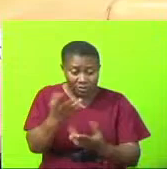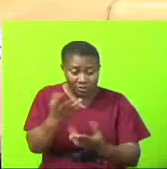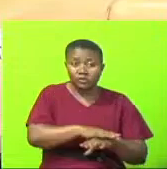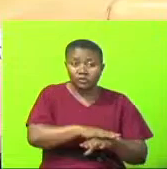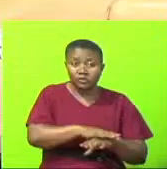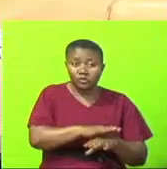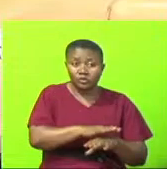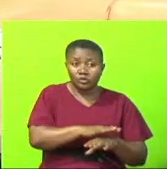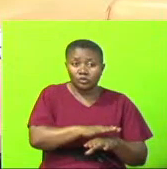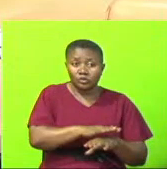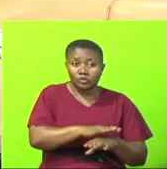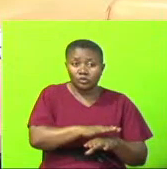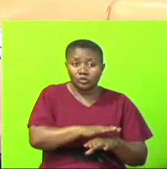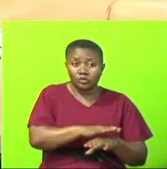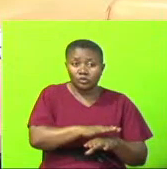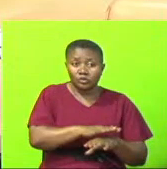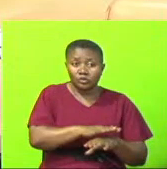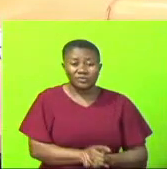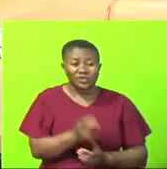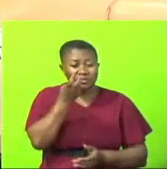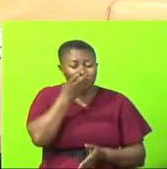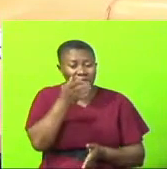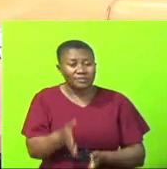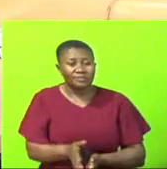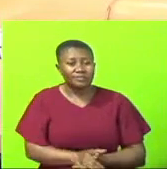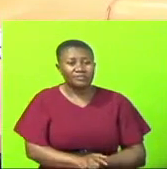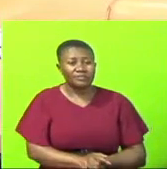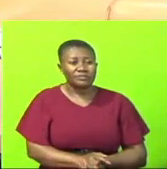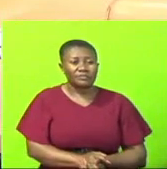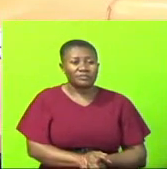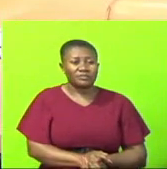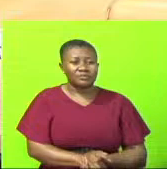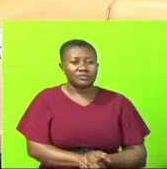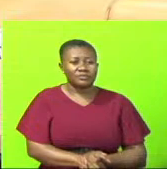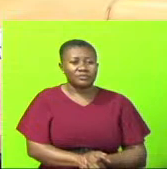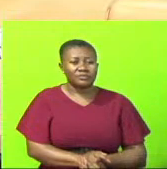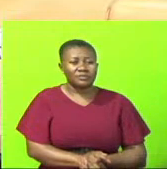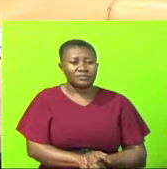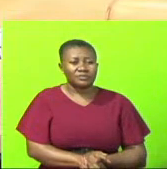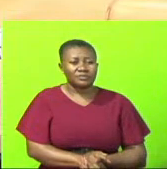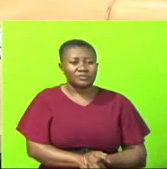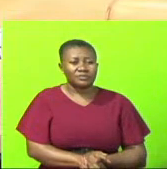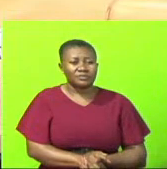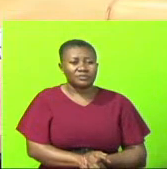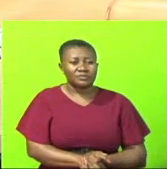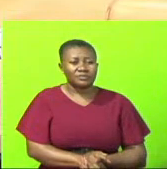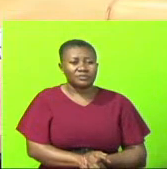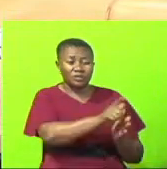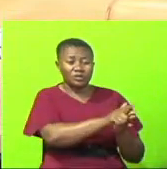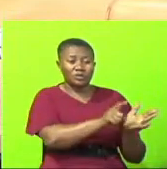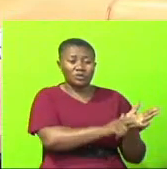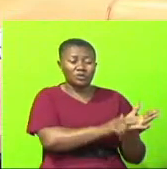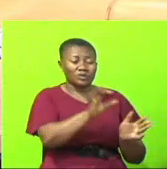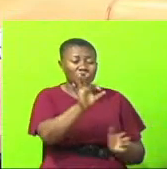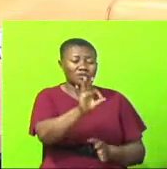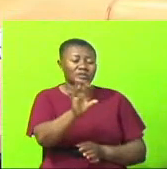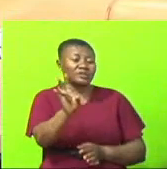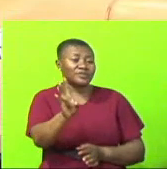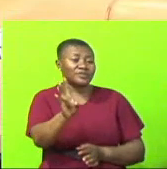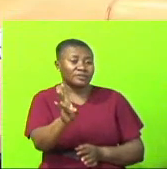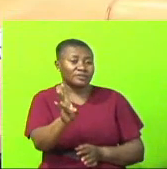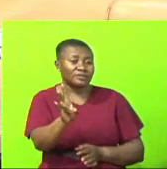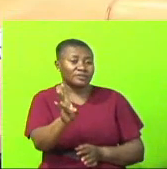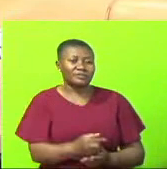of this case. Mr. Speaker, I come to Order 97. Order 97.